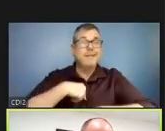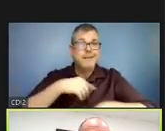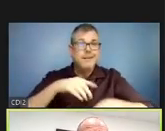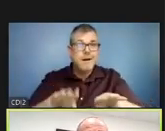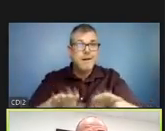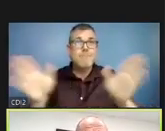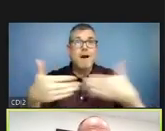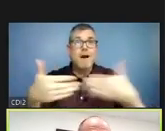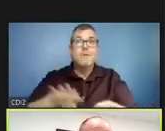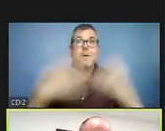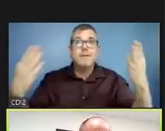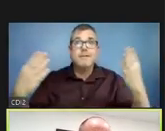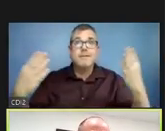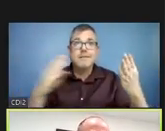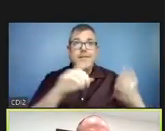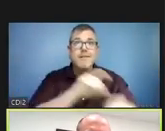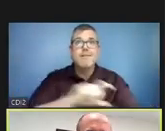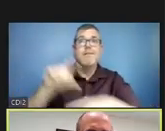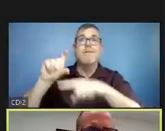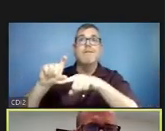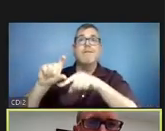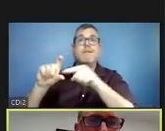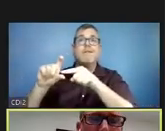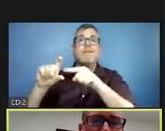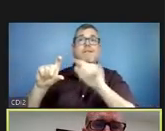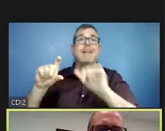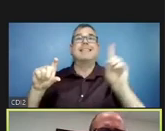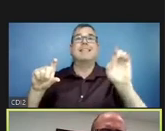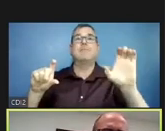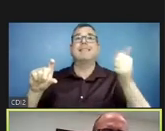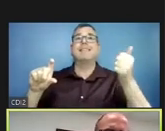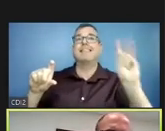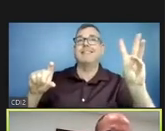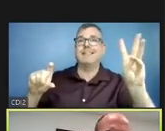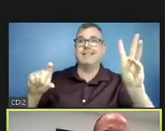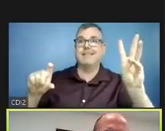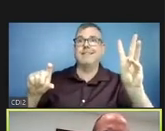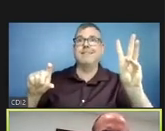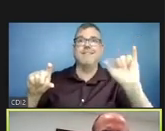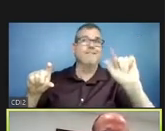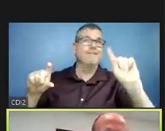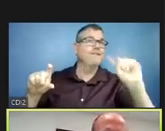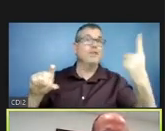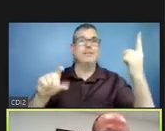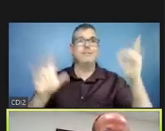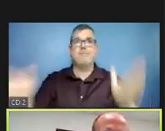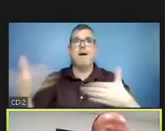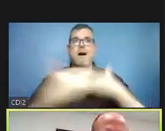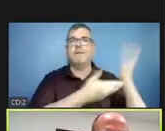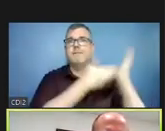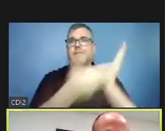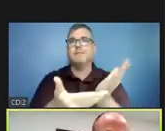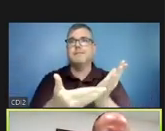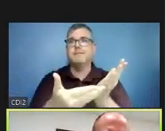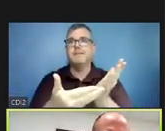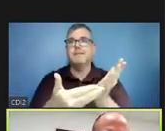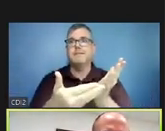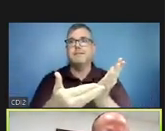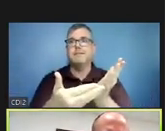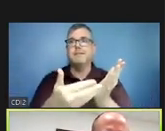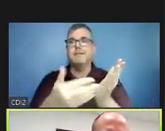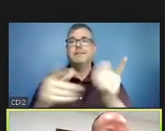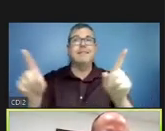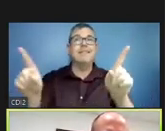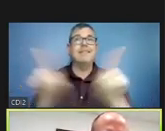so it was December 16th. That's when we got our first doses, and that same day we had folks vaccinated.